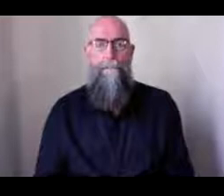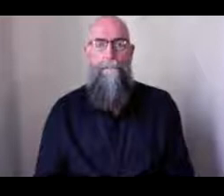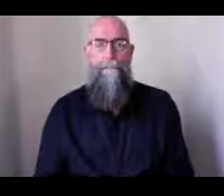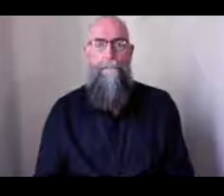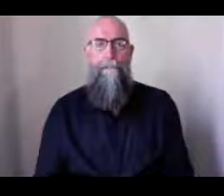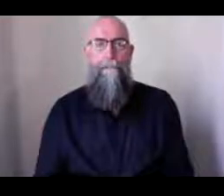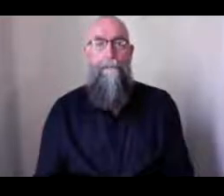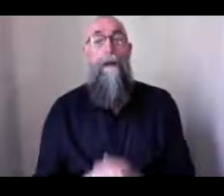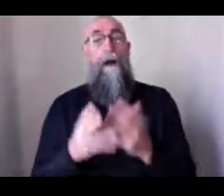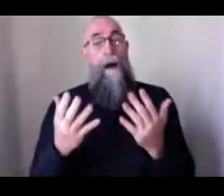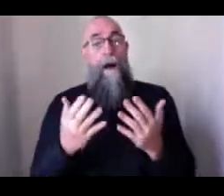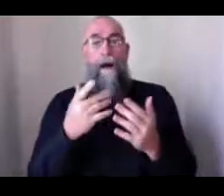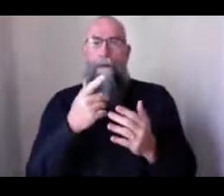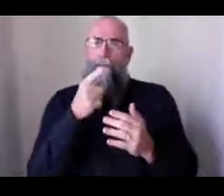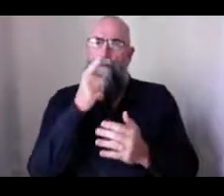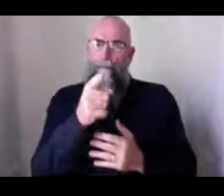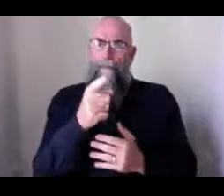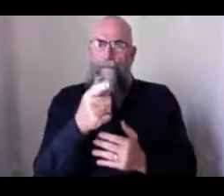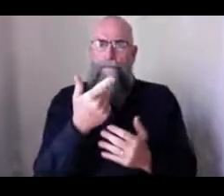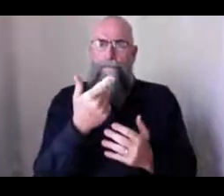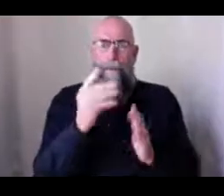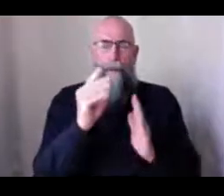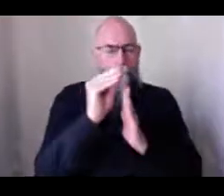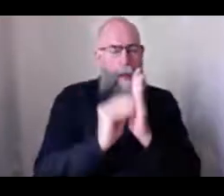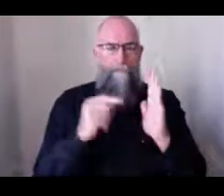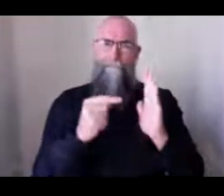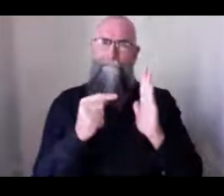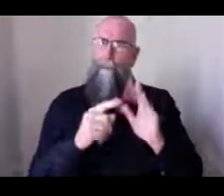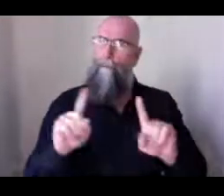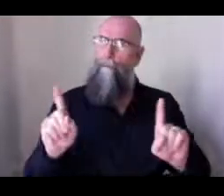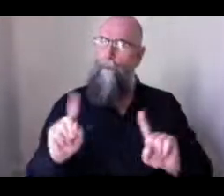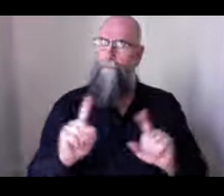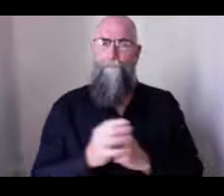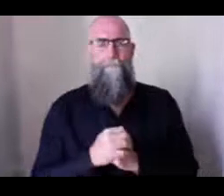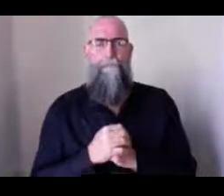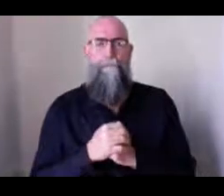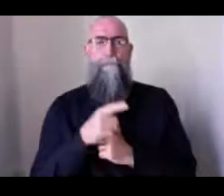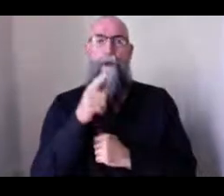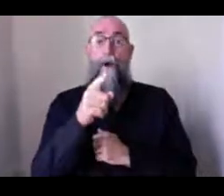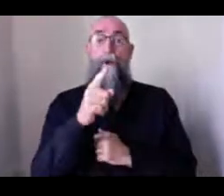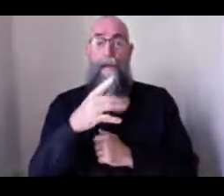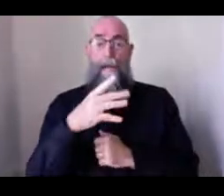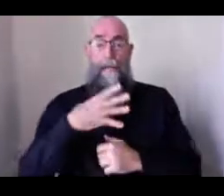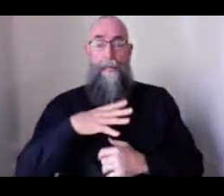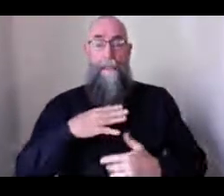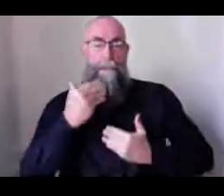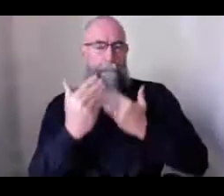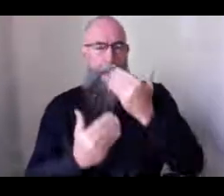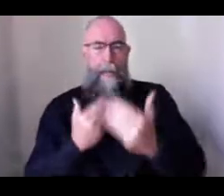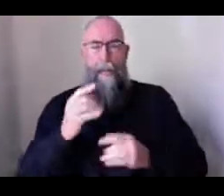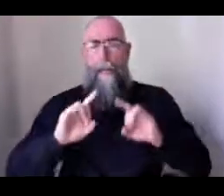So what can you apply for through these rounds? So your project must be a clearly defined arts and cultural